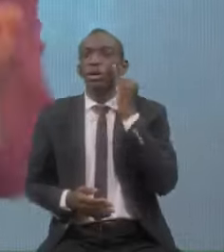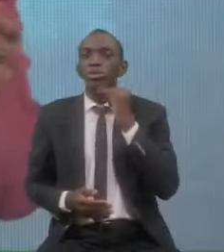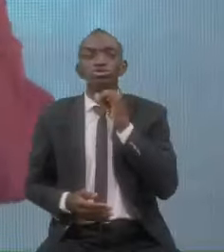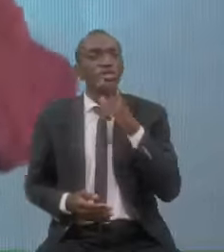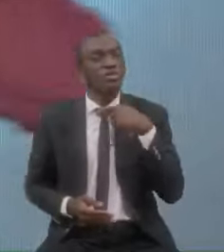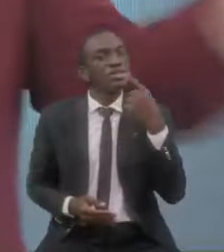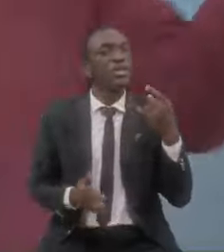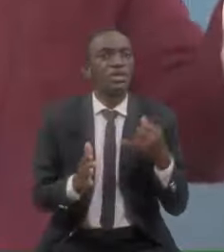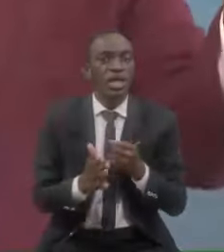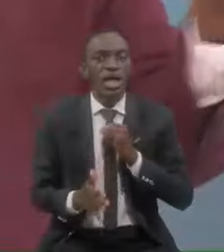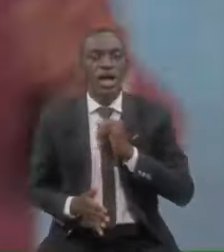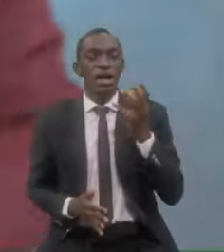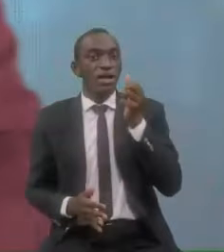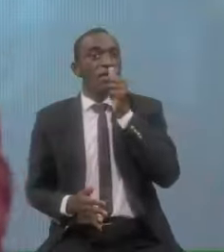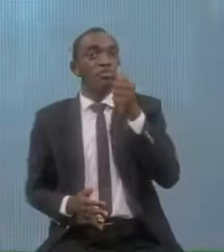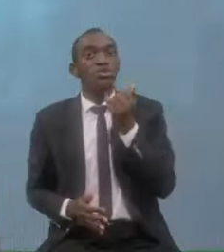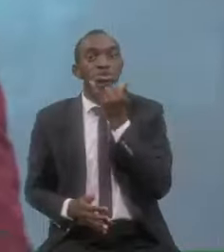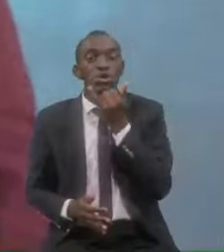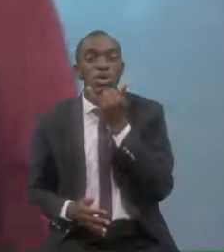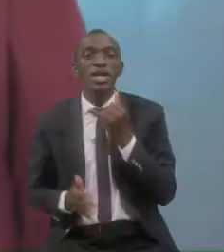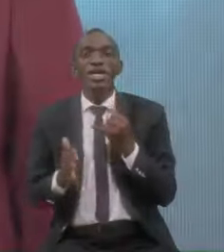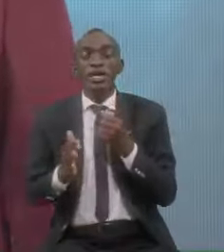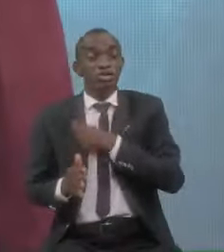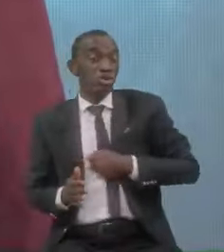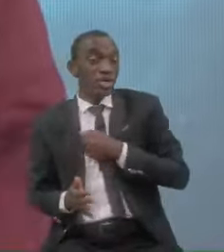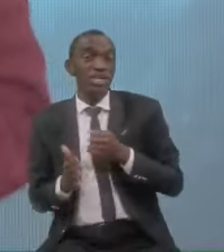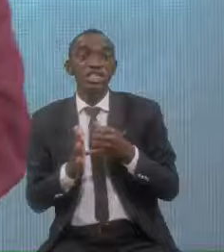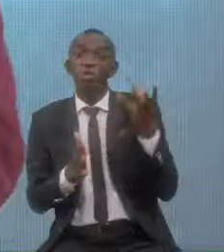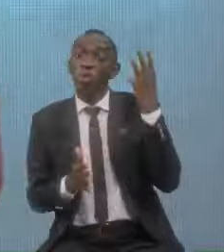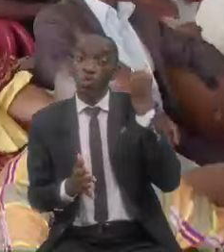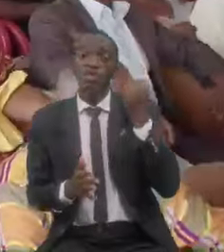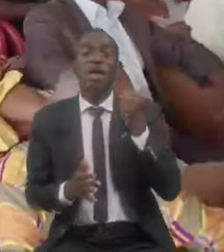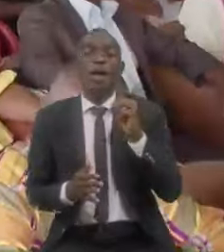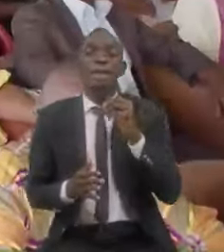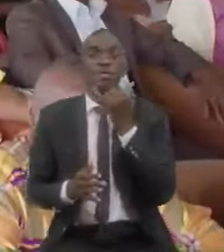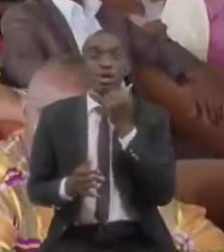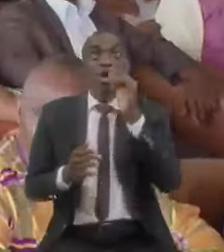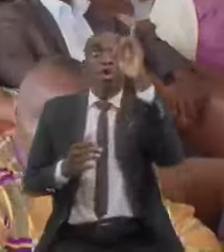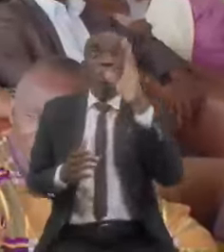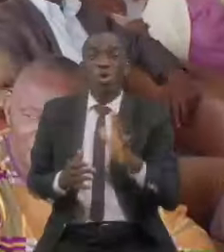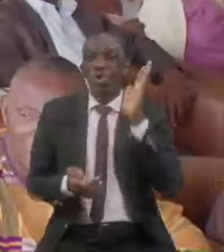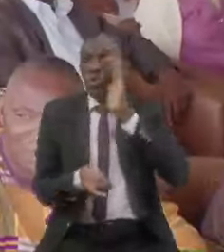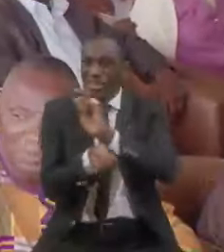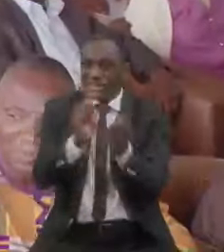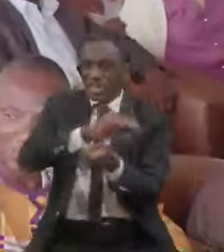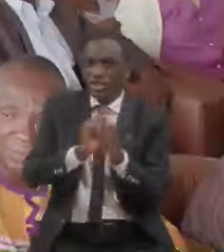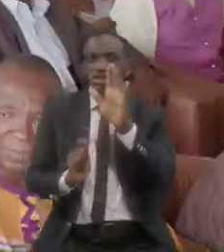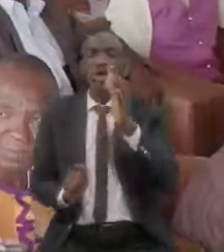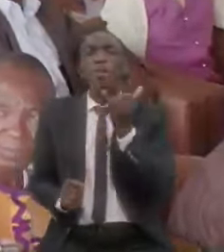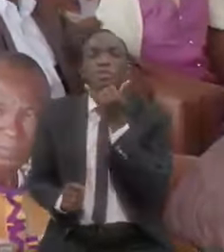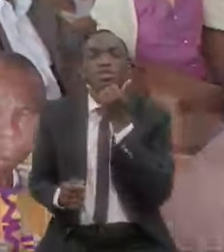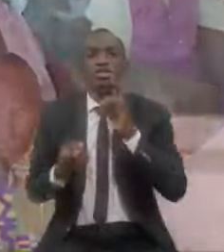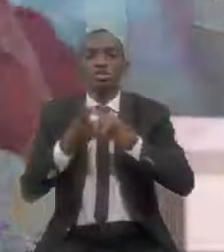mistake. And the Lord will take that mistake and make a miracle for you. Yeah. So he is